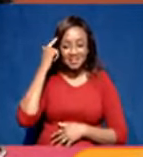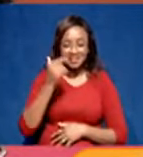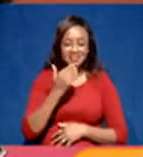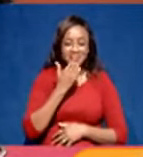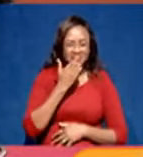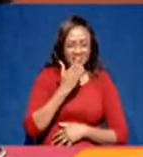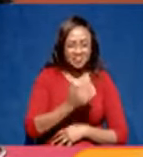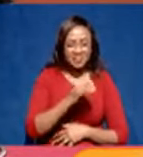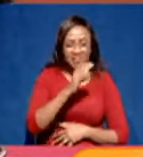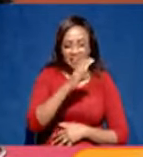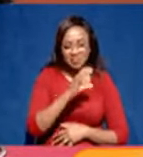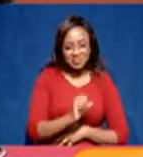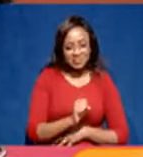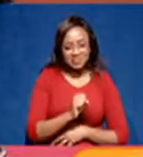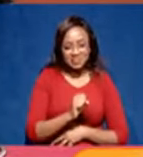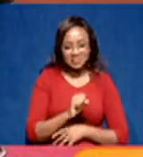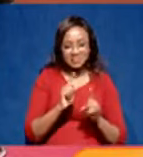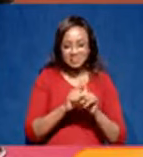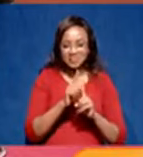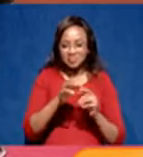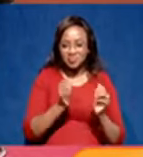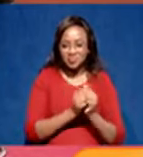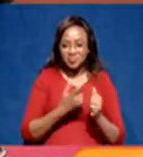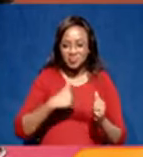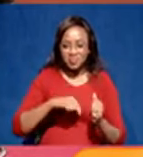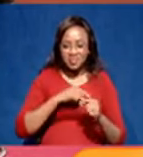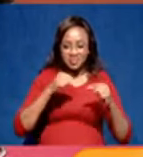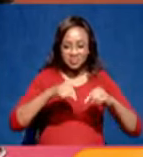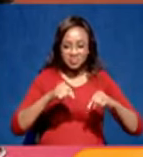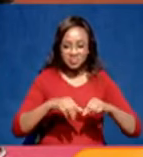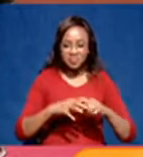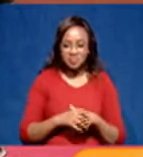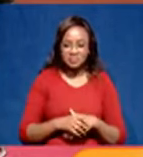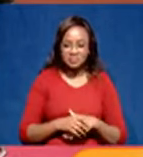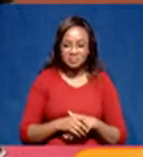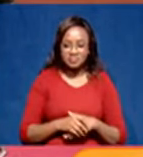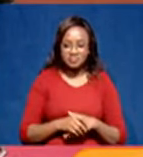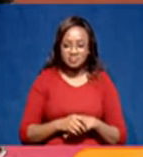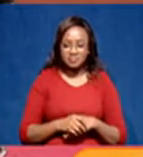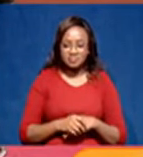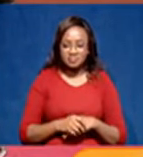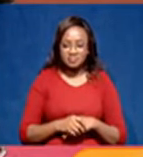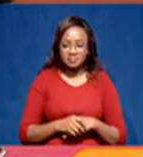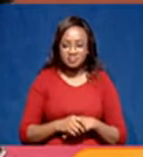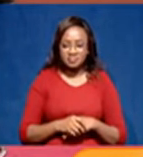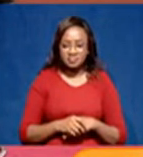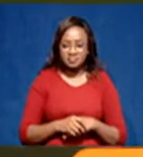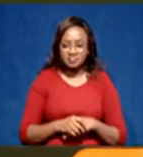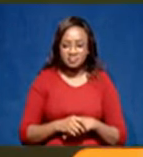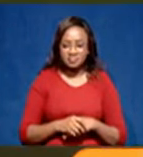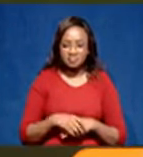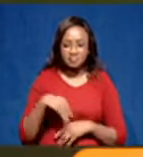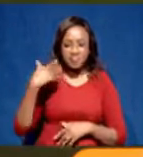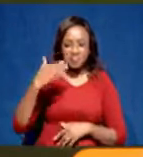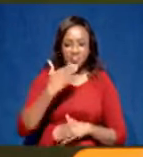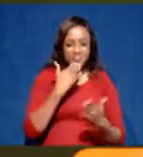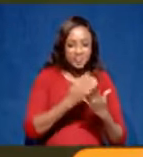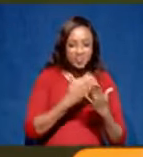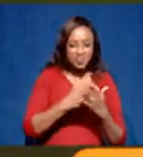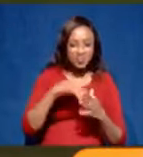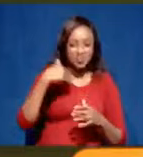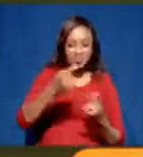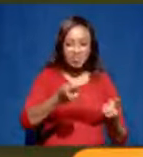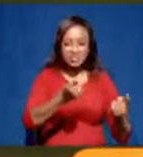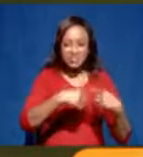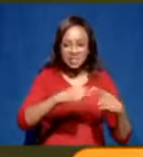coming and for being with us tonight. We will, and thank you for always, you know, agreeing to come on our